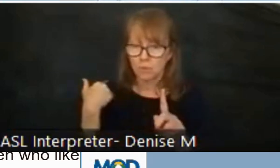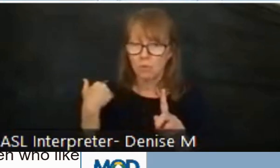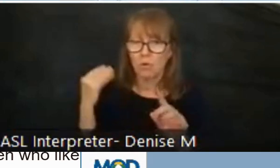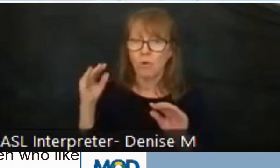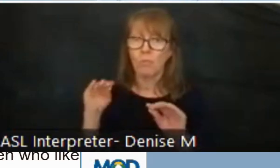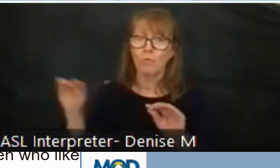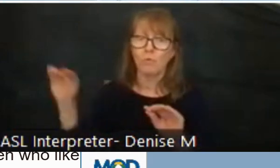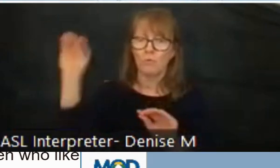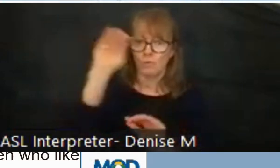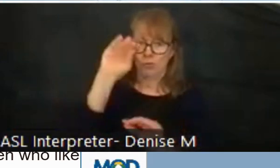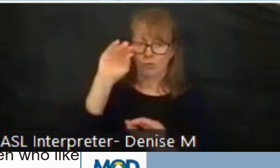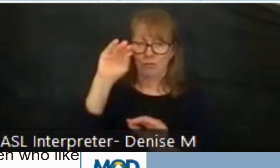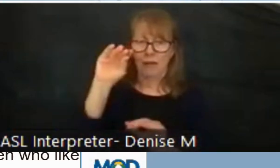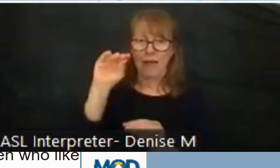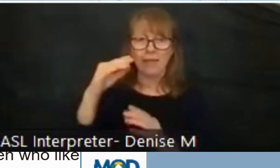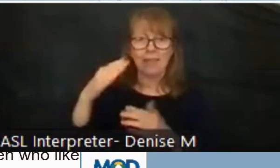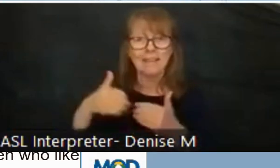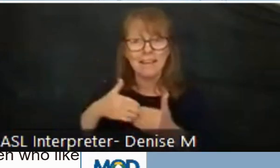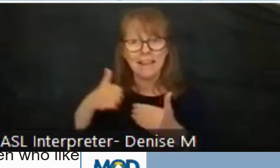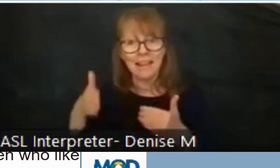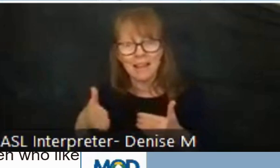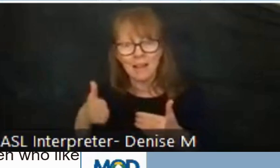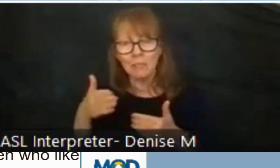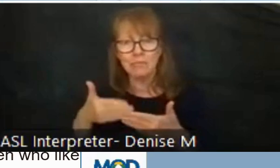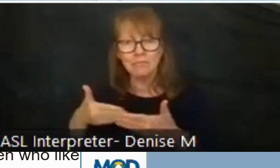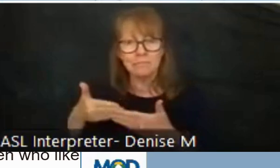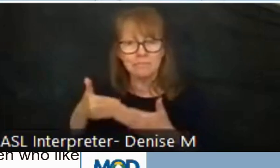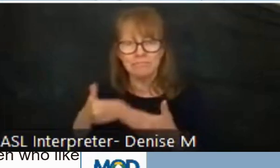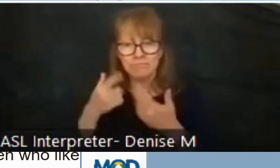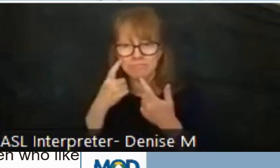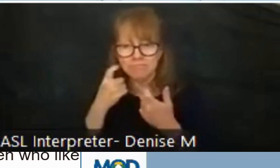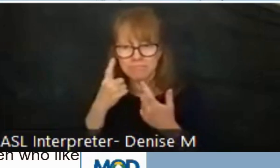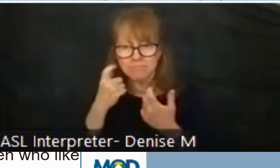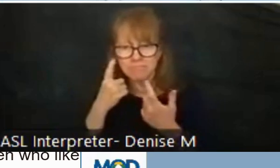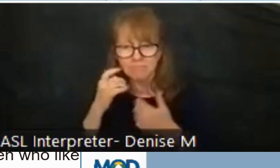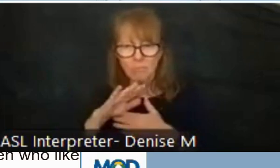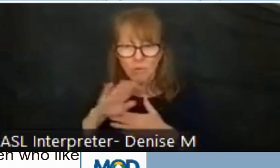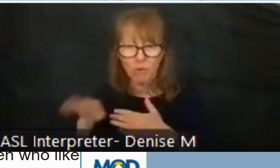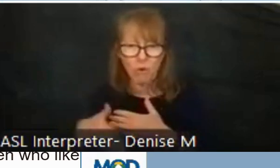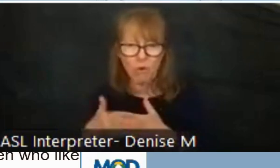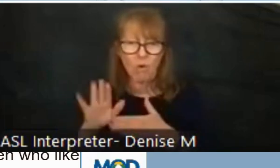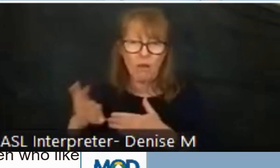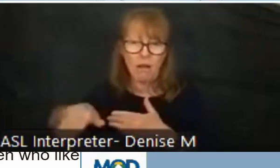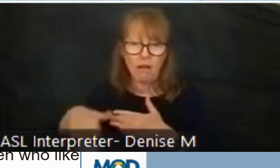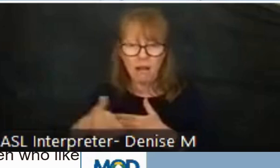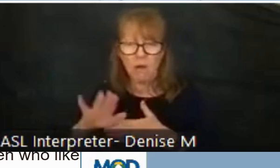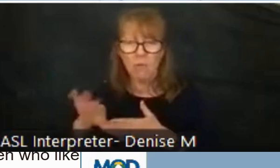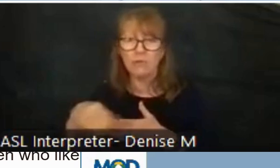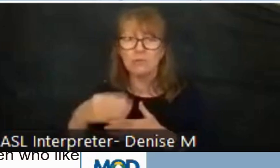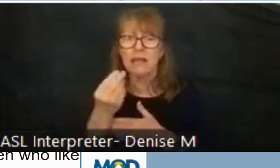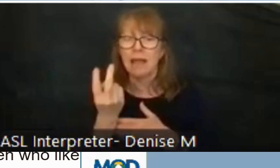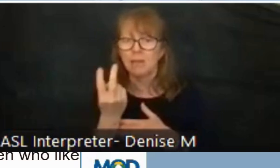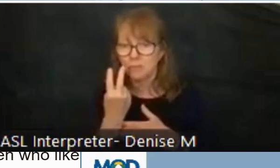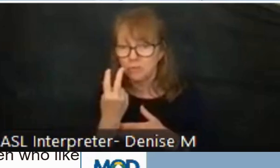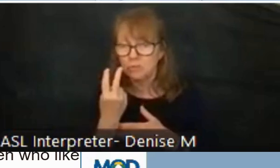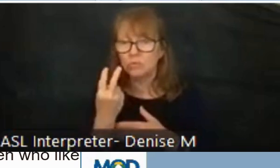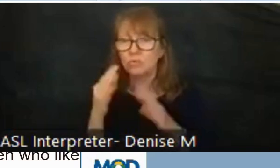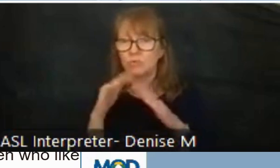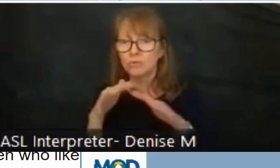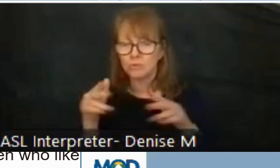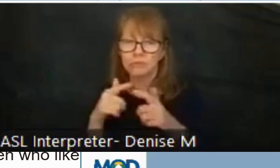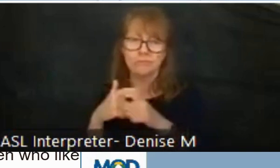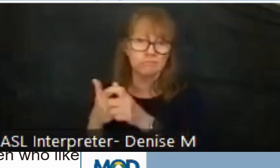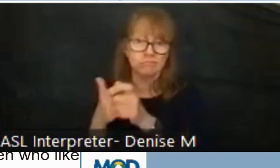all hours of the night, and 2 older children who like to run laps around the house. In addition, they